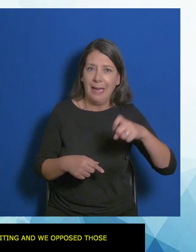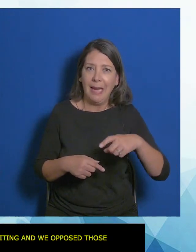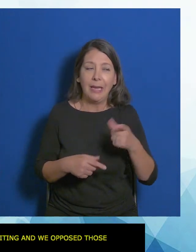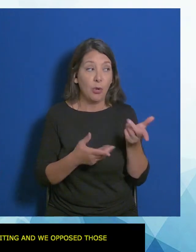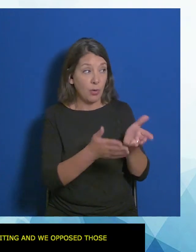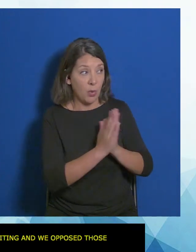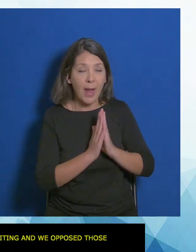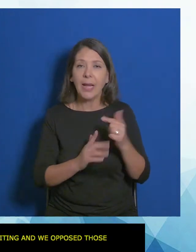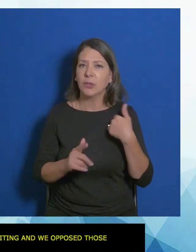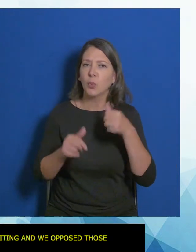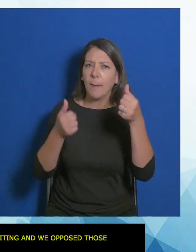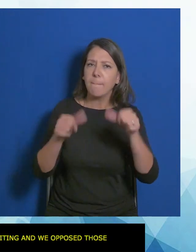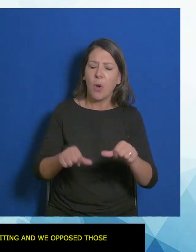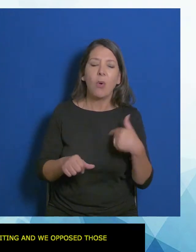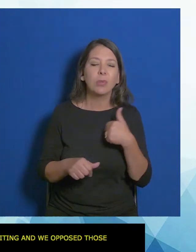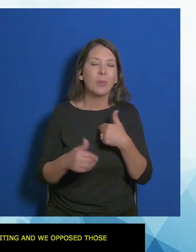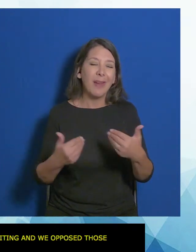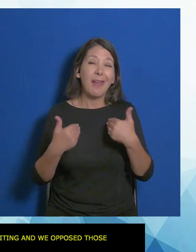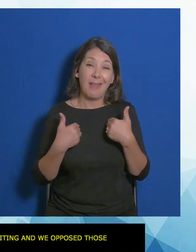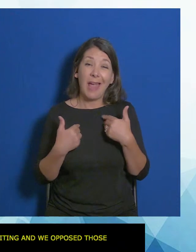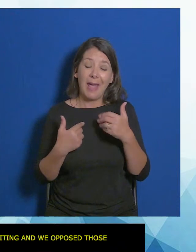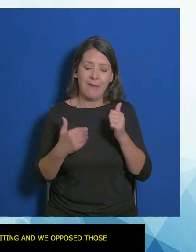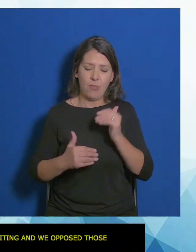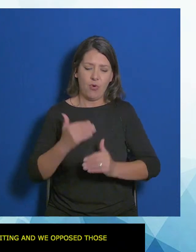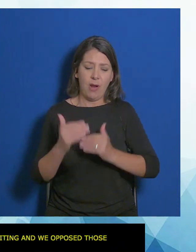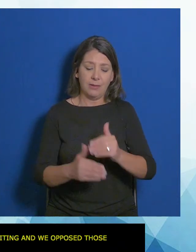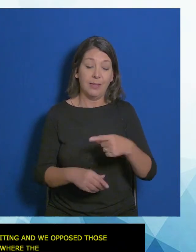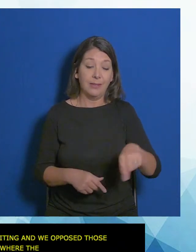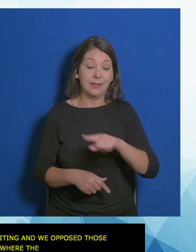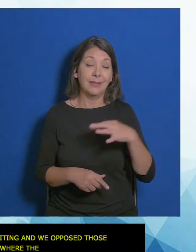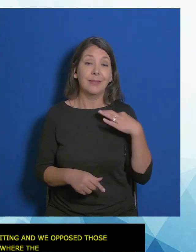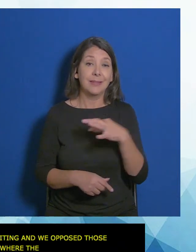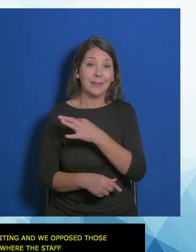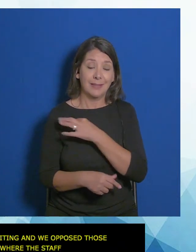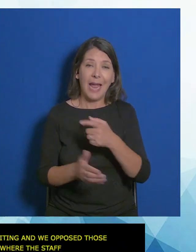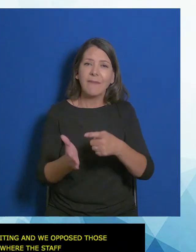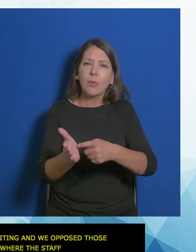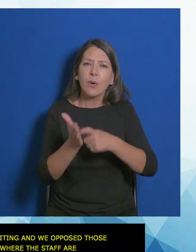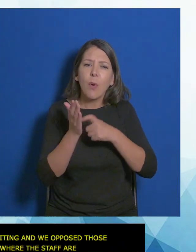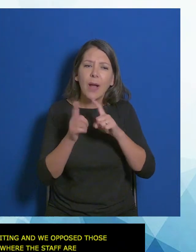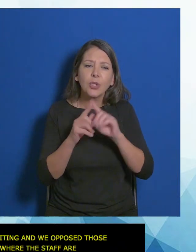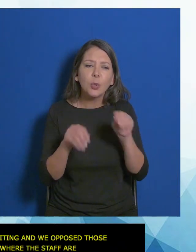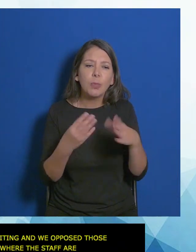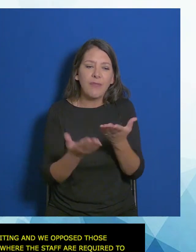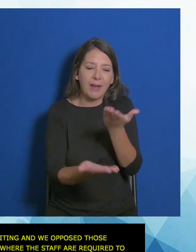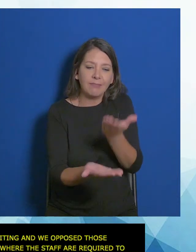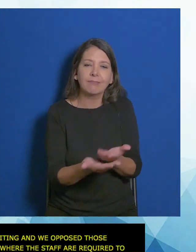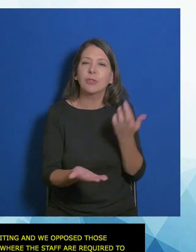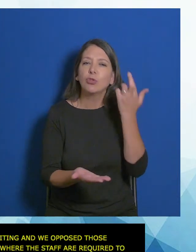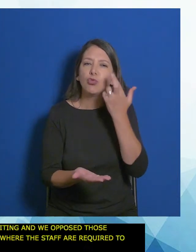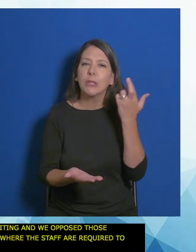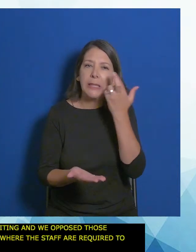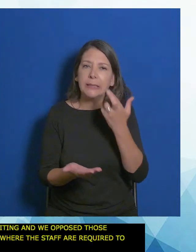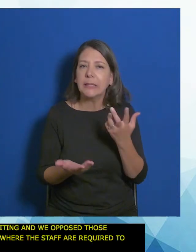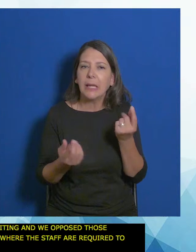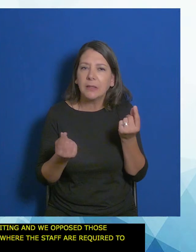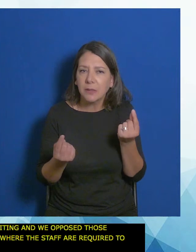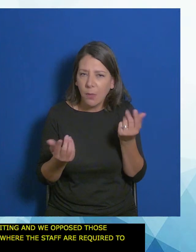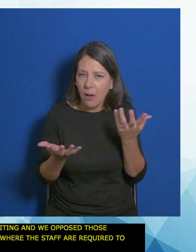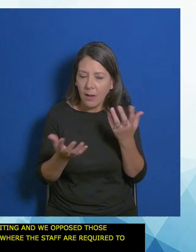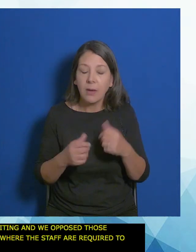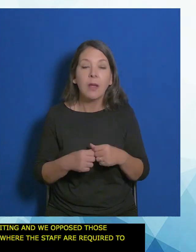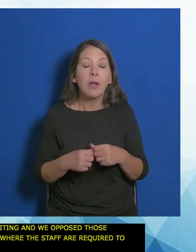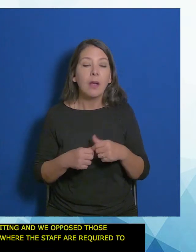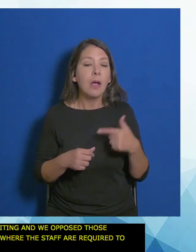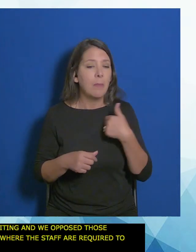have a process where the staff are required to provide justification. We also have